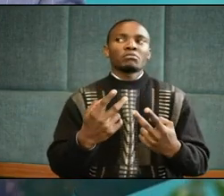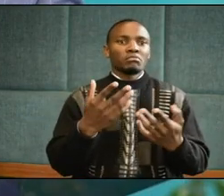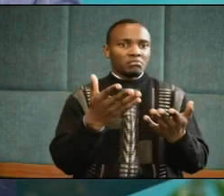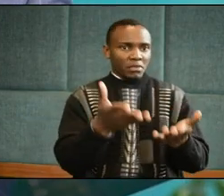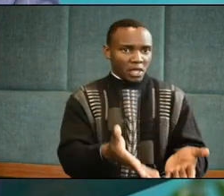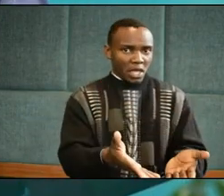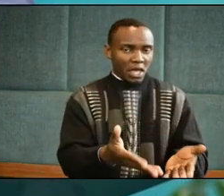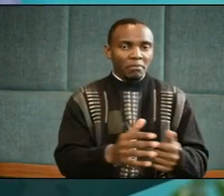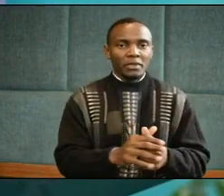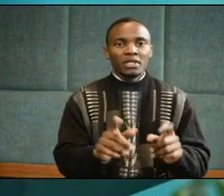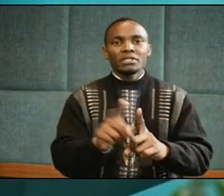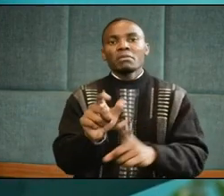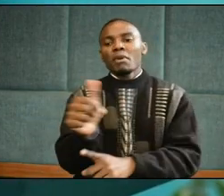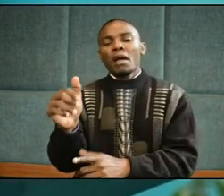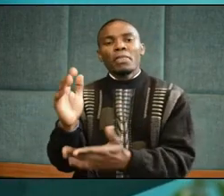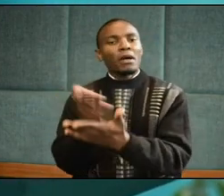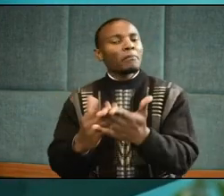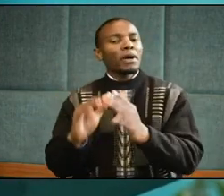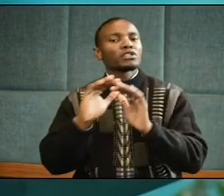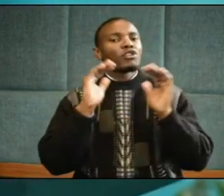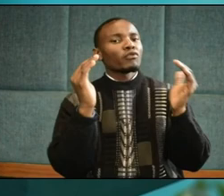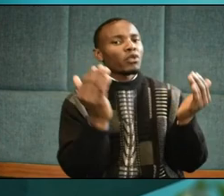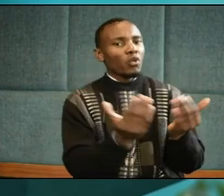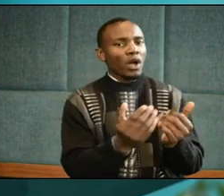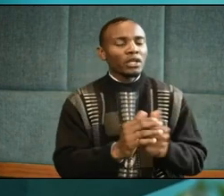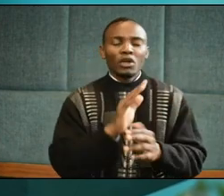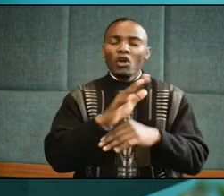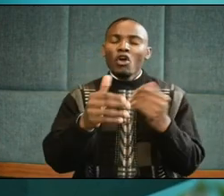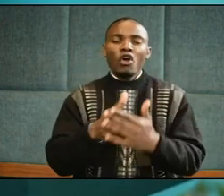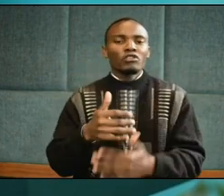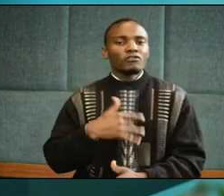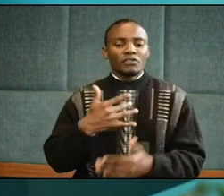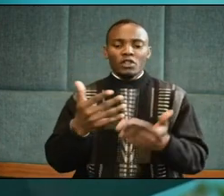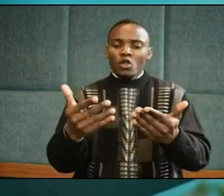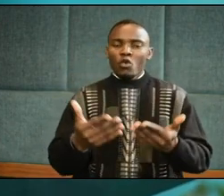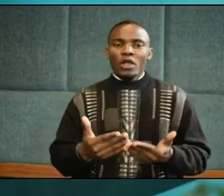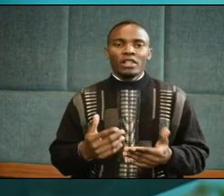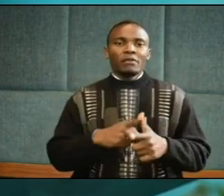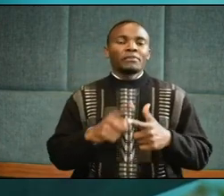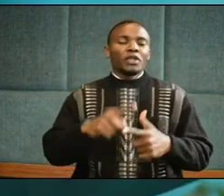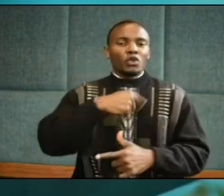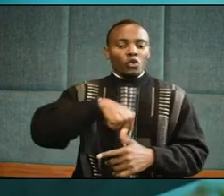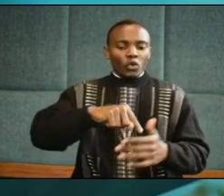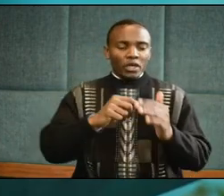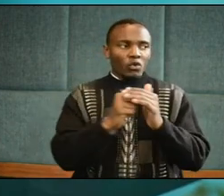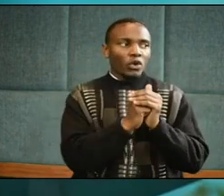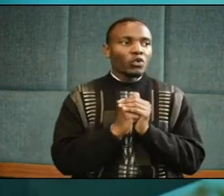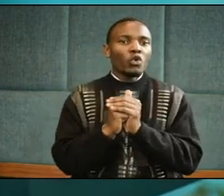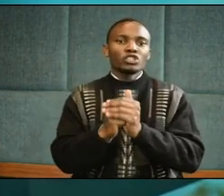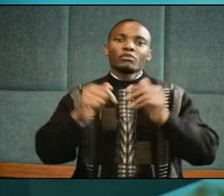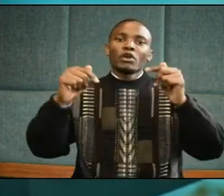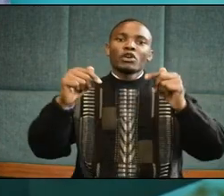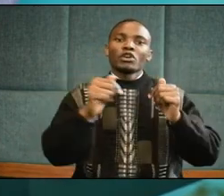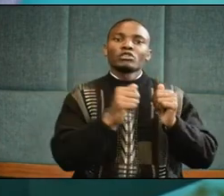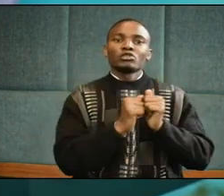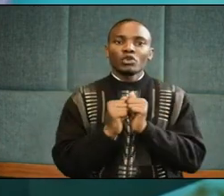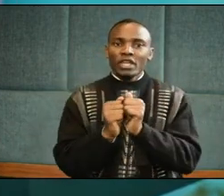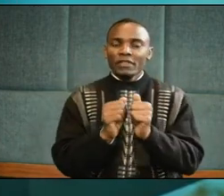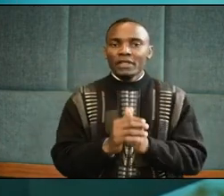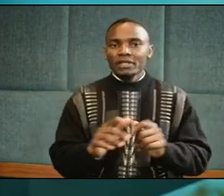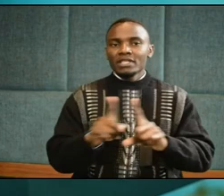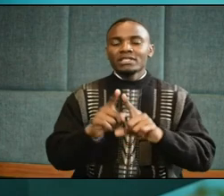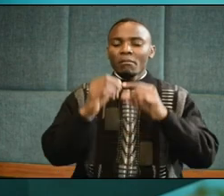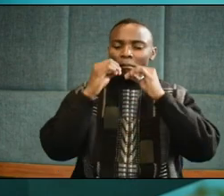and from other parts of the world. You are welcome so that we can be able to worship together and be able to be